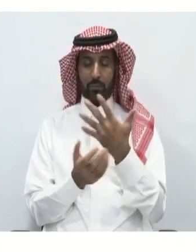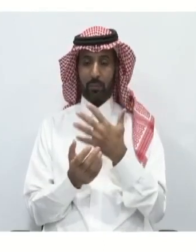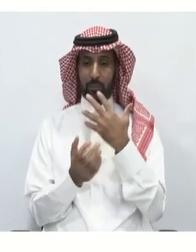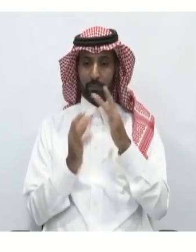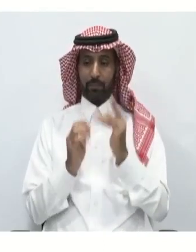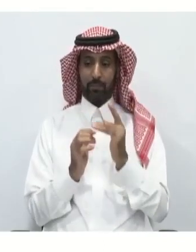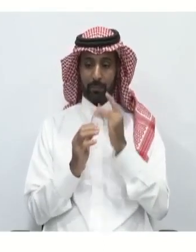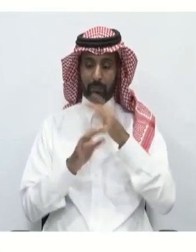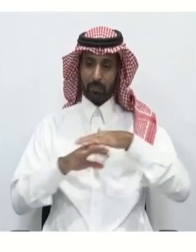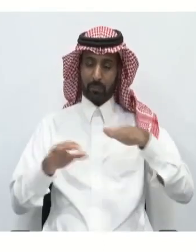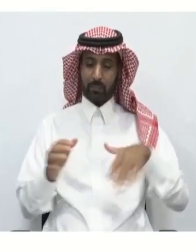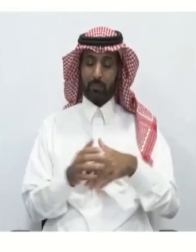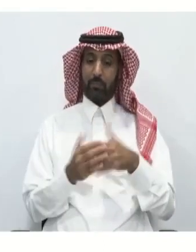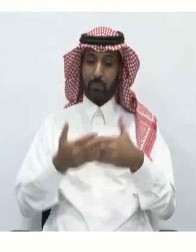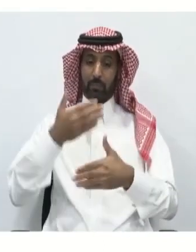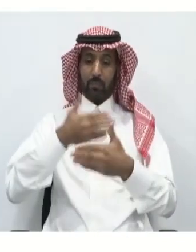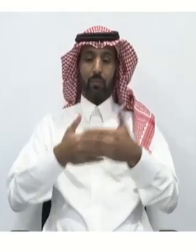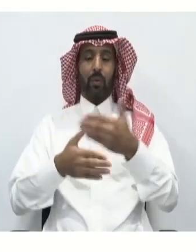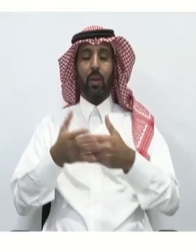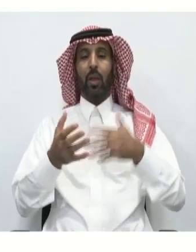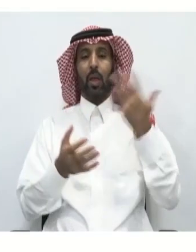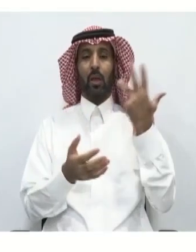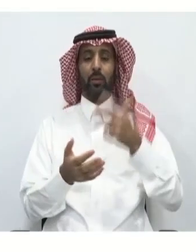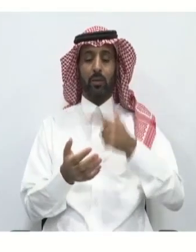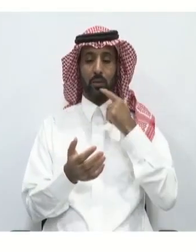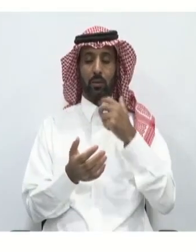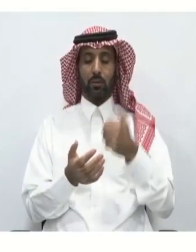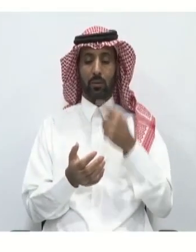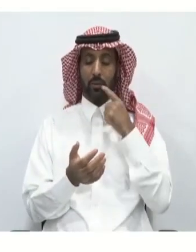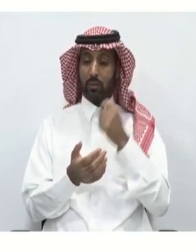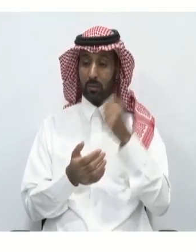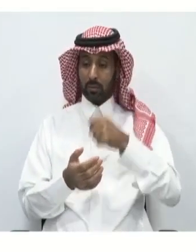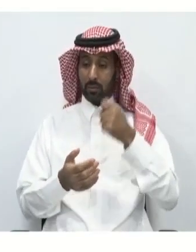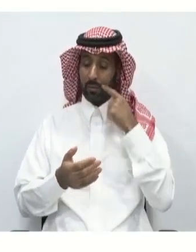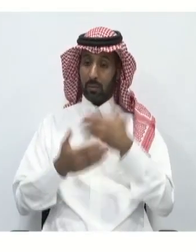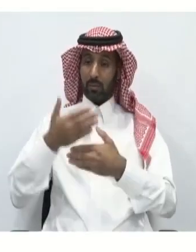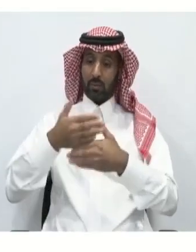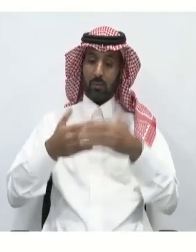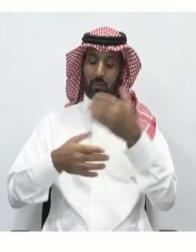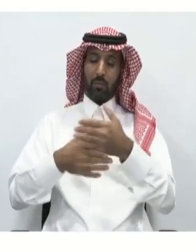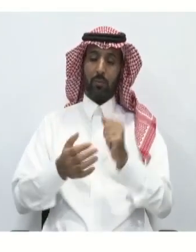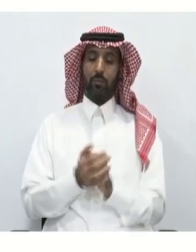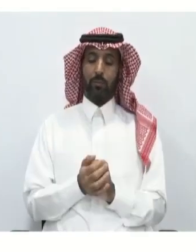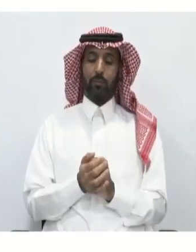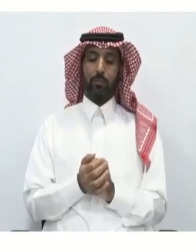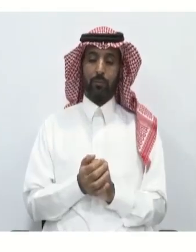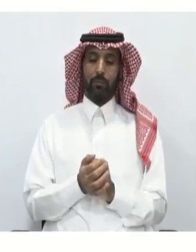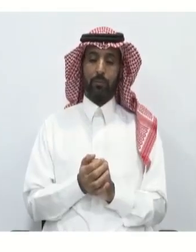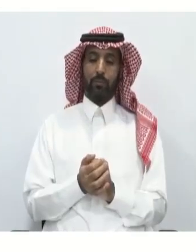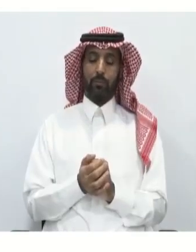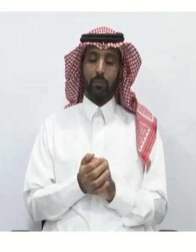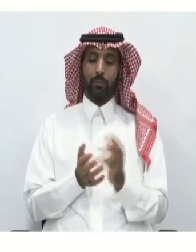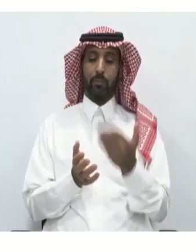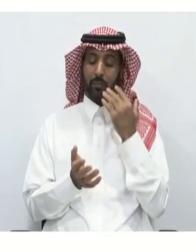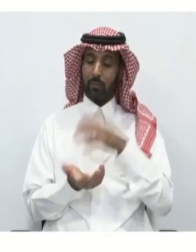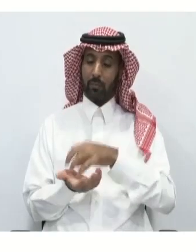the eco tents were built in 1976 using hand construction methods that left the local ecosystem undisturbed.